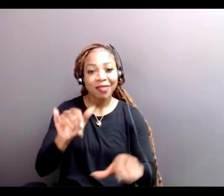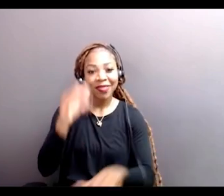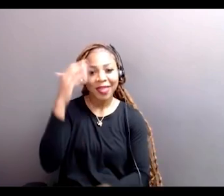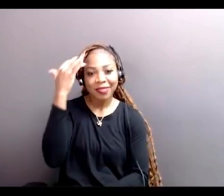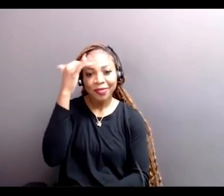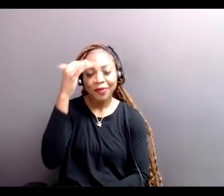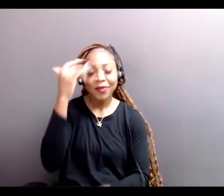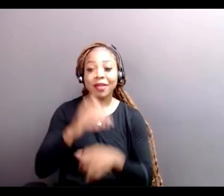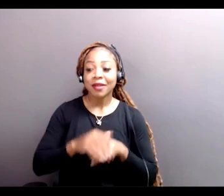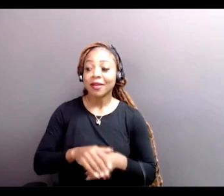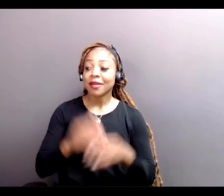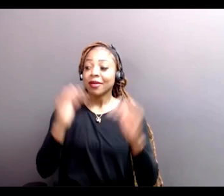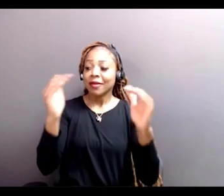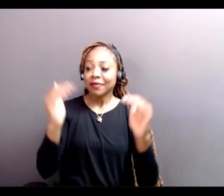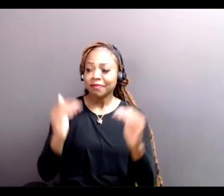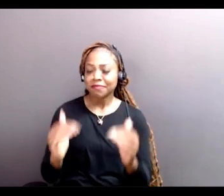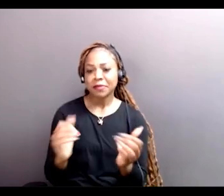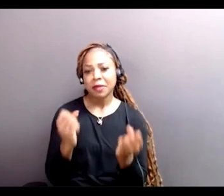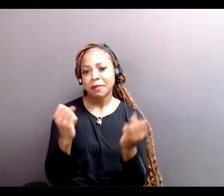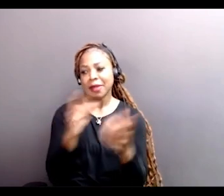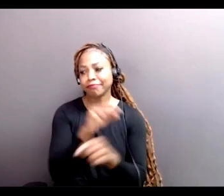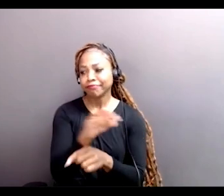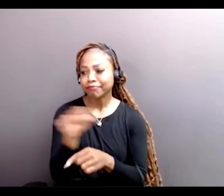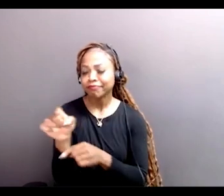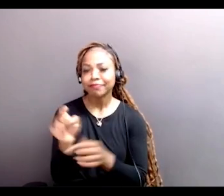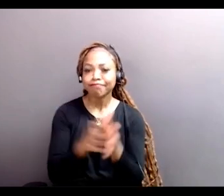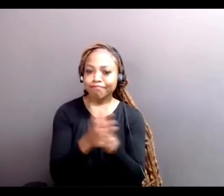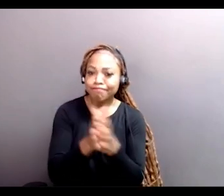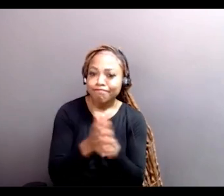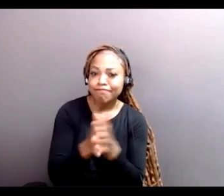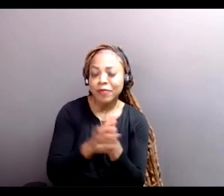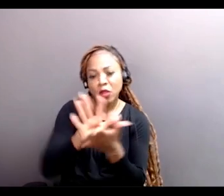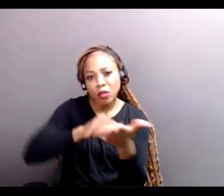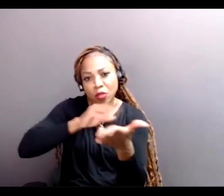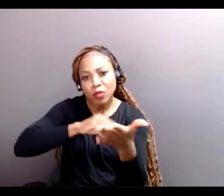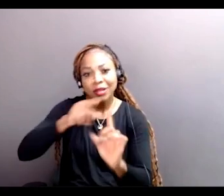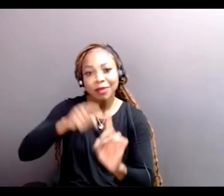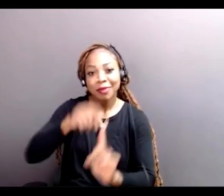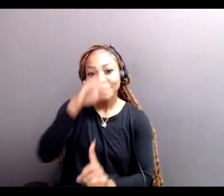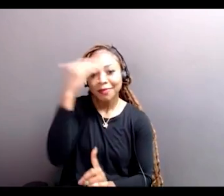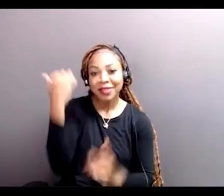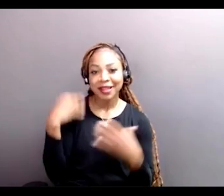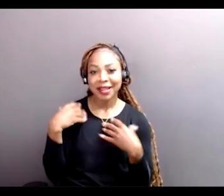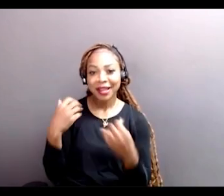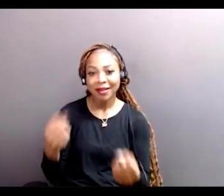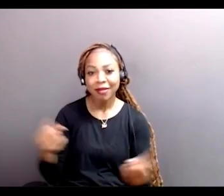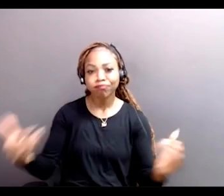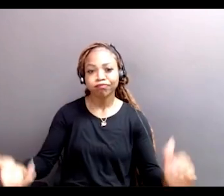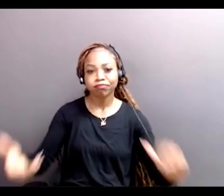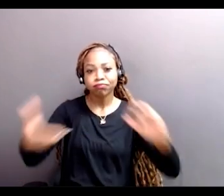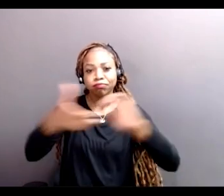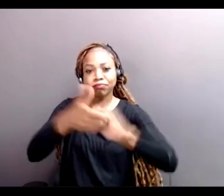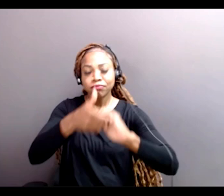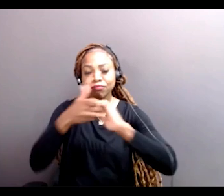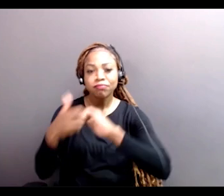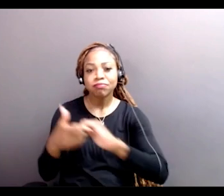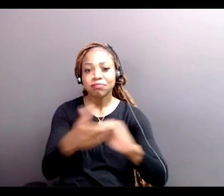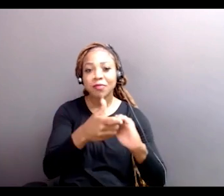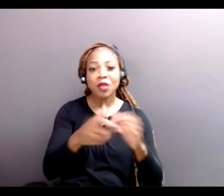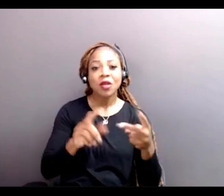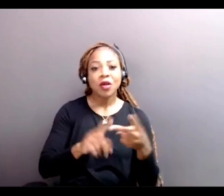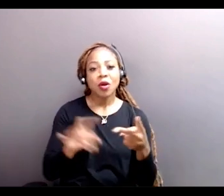theory. And then I know many of you are very interested in learning more about the Black Health Education Collaborative, and of course